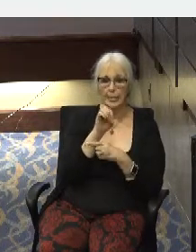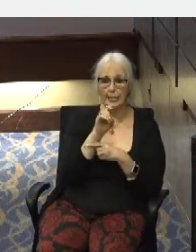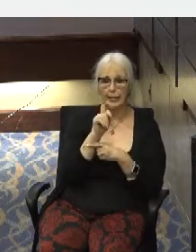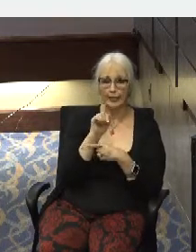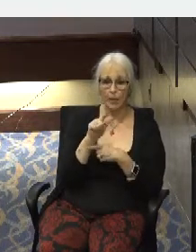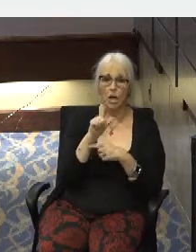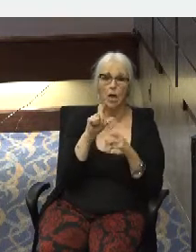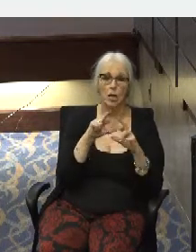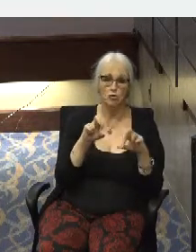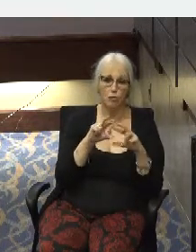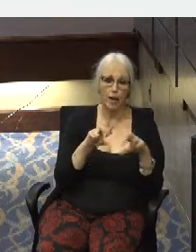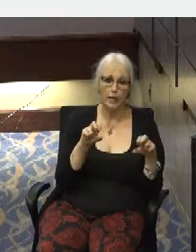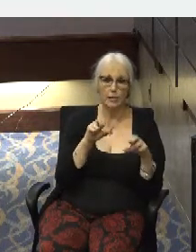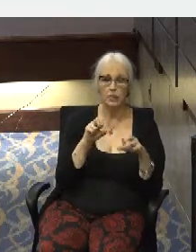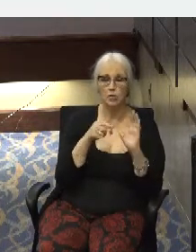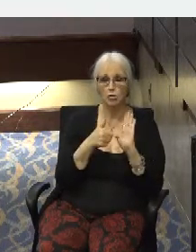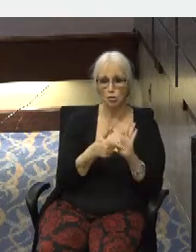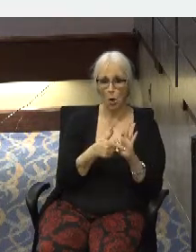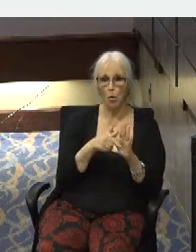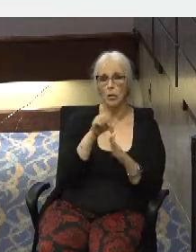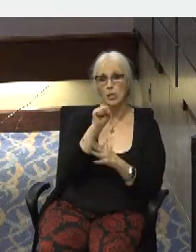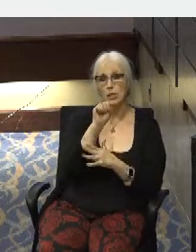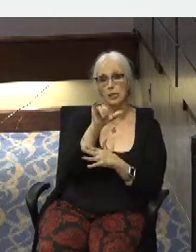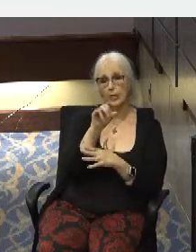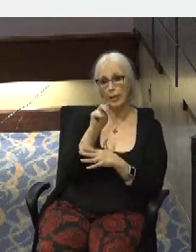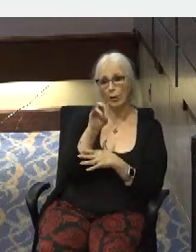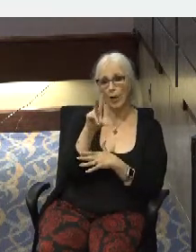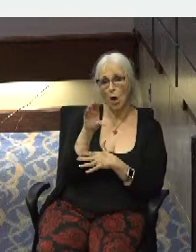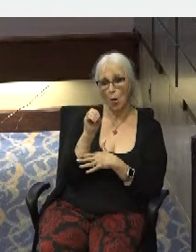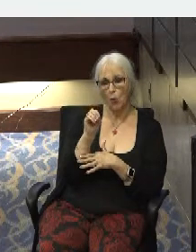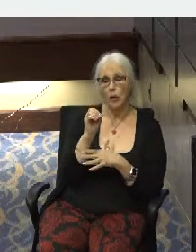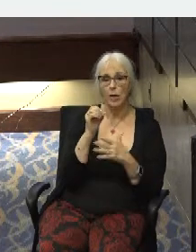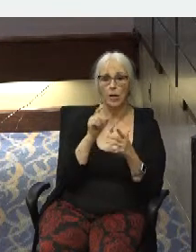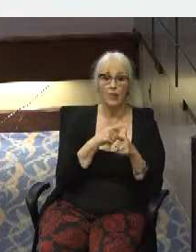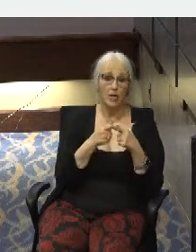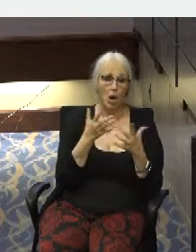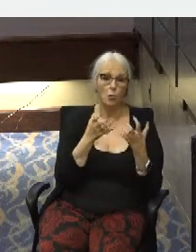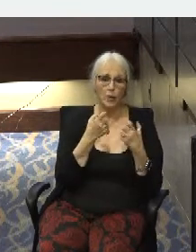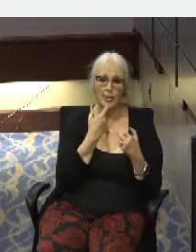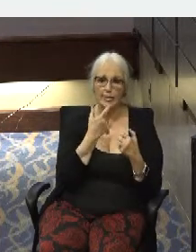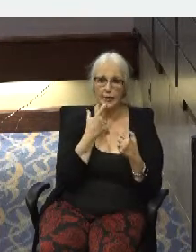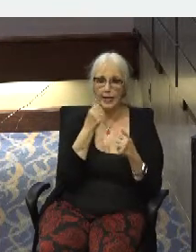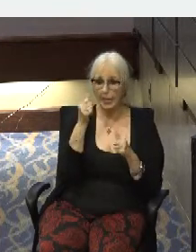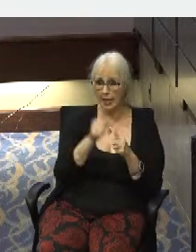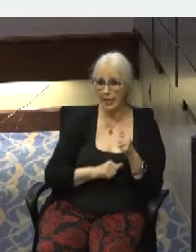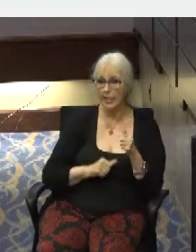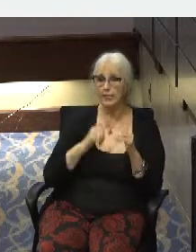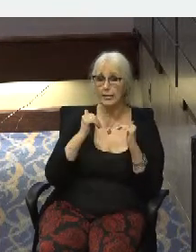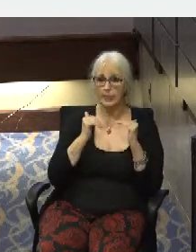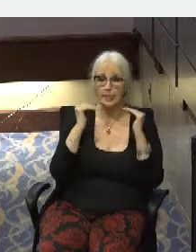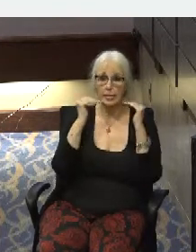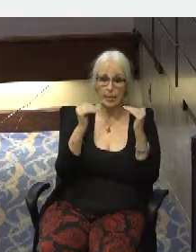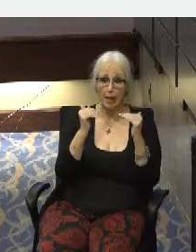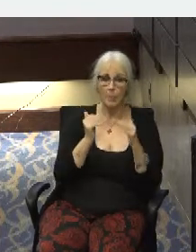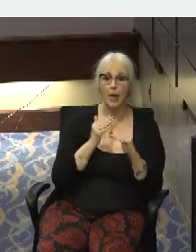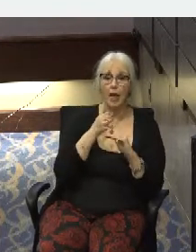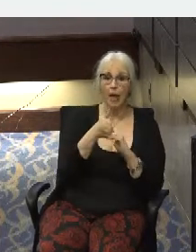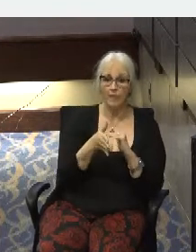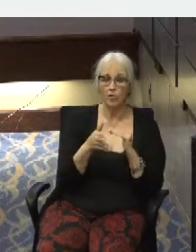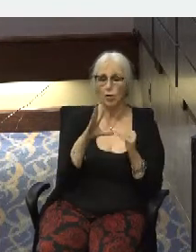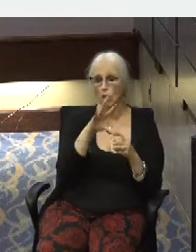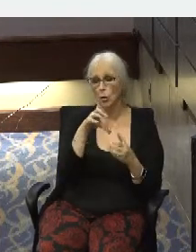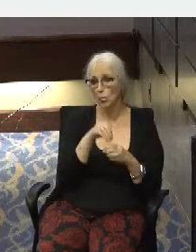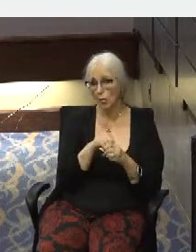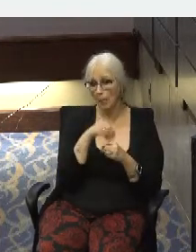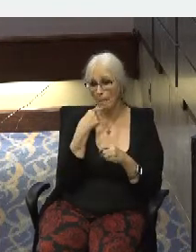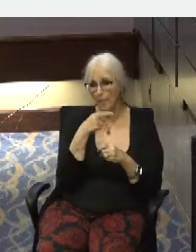strategy to roll out this scenario. And then I just want to mention that, of course, each step following that would include council and public